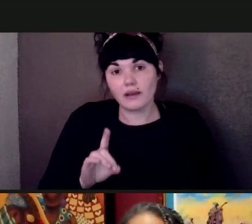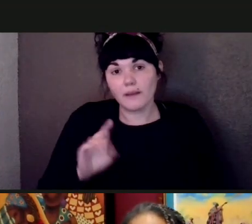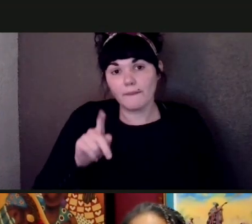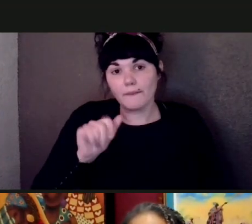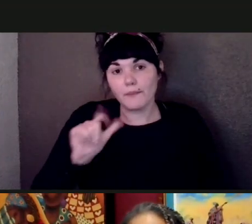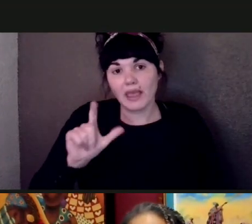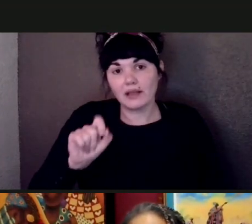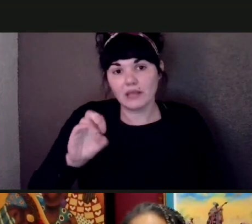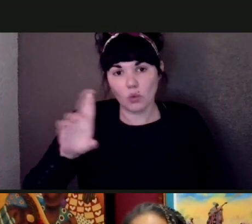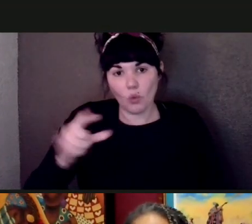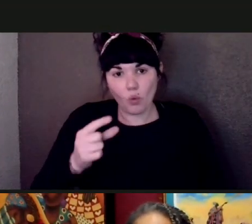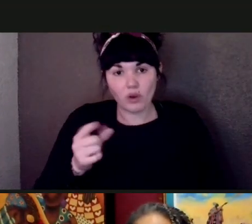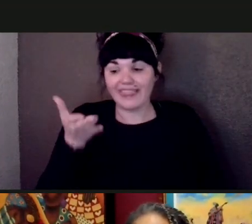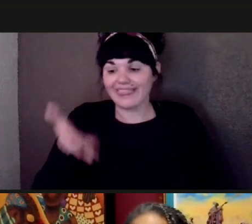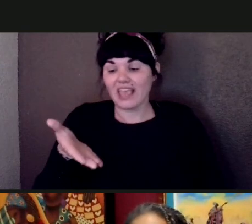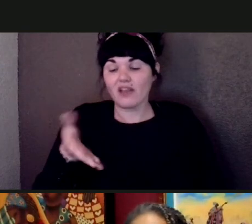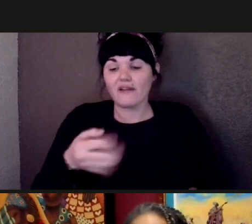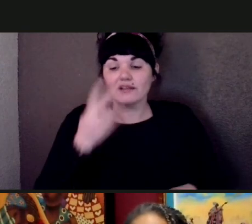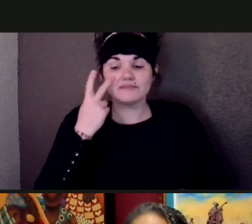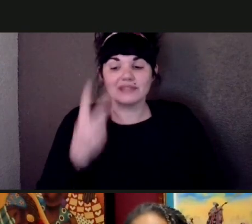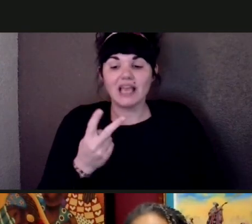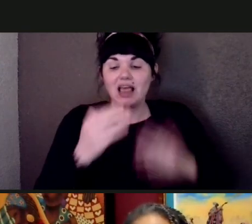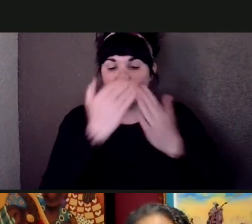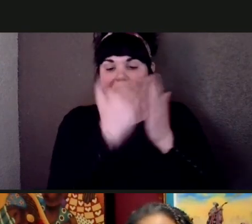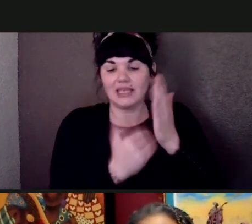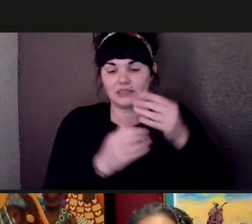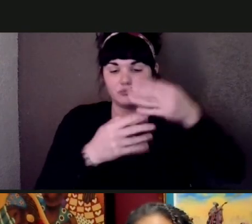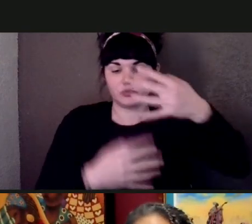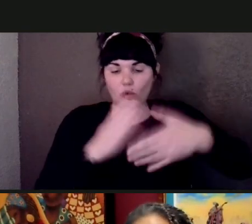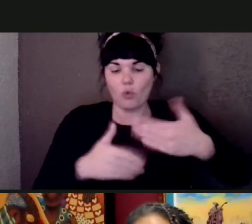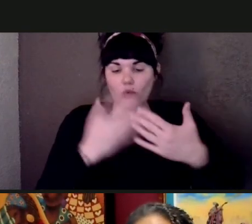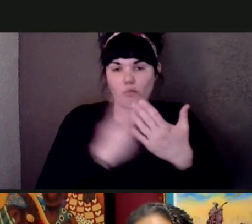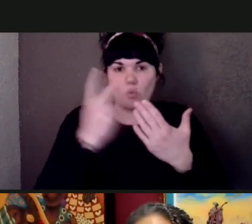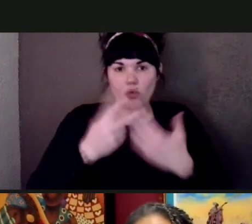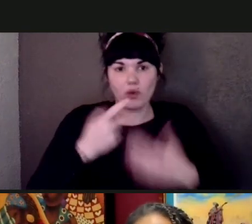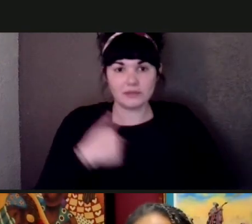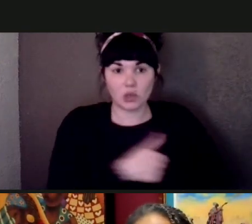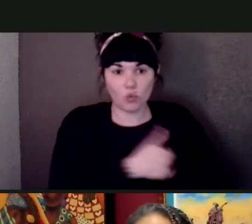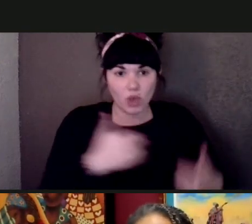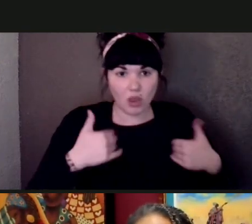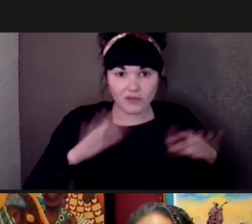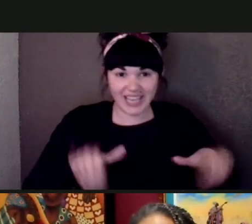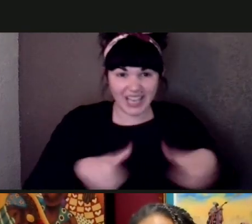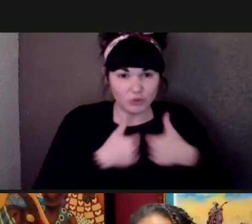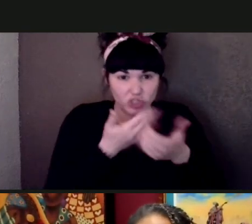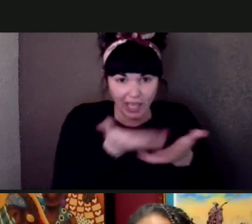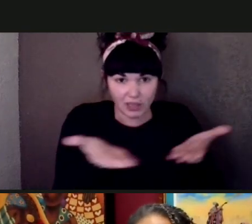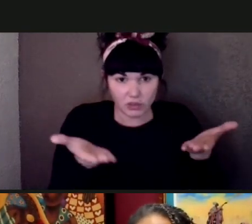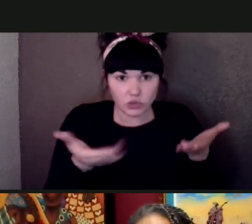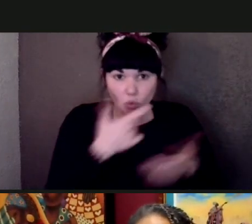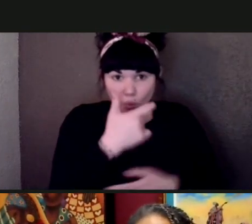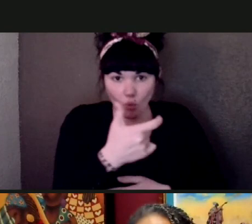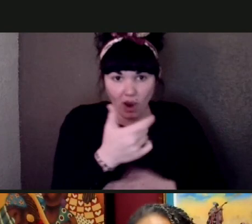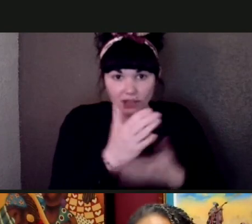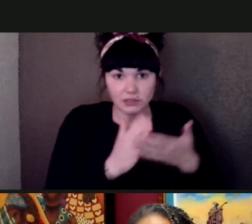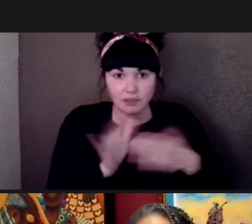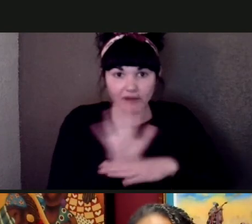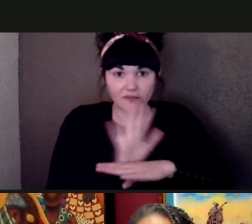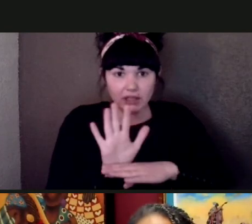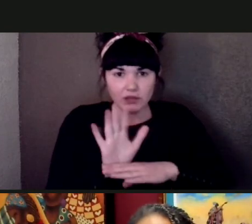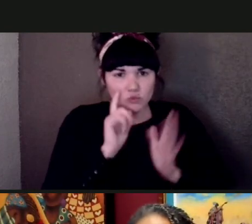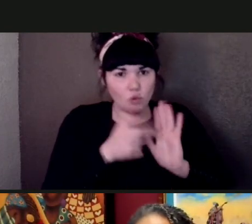And you'll find a list of all the programs that we offer. Um, and I would challenge you, watch some of the videos so you can see that it's fun,